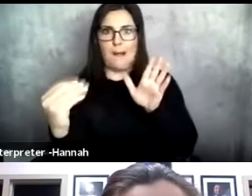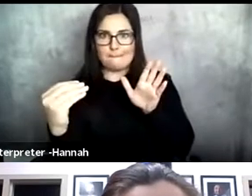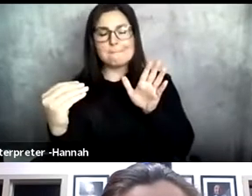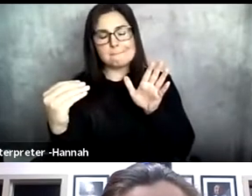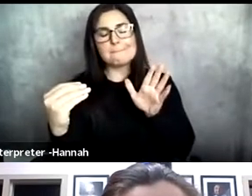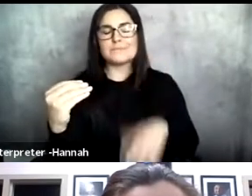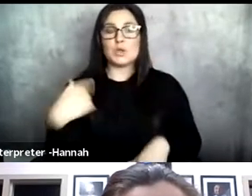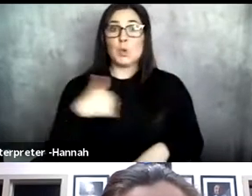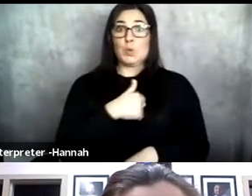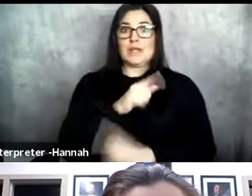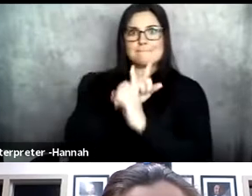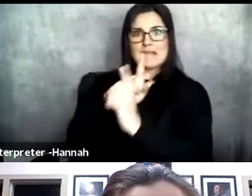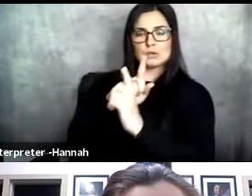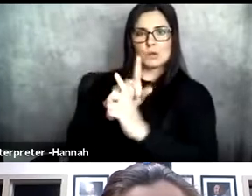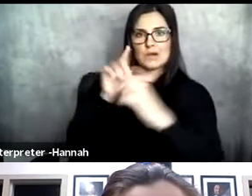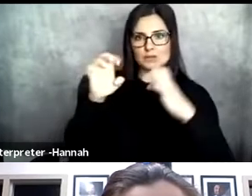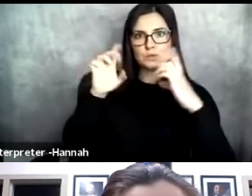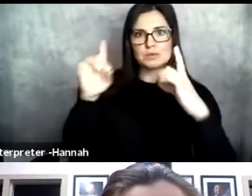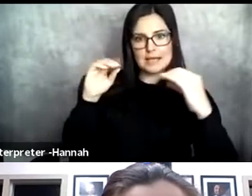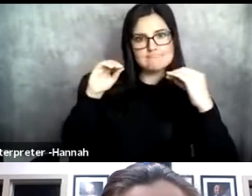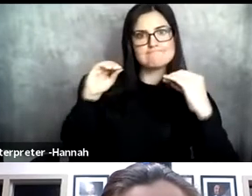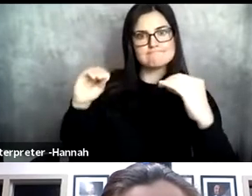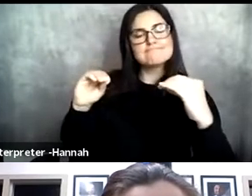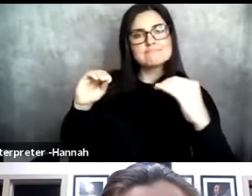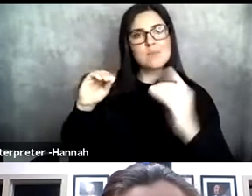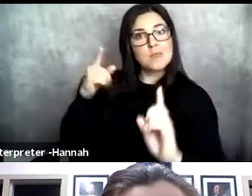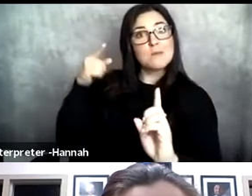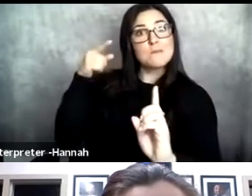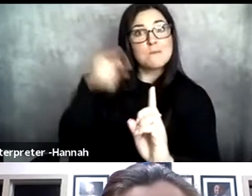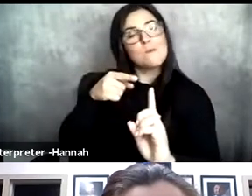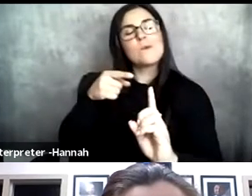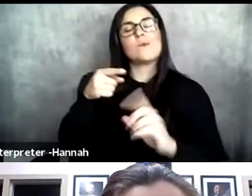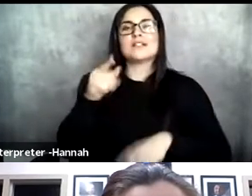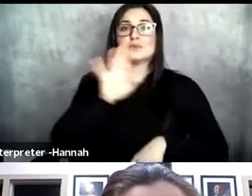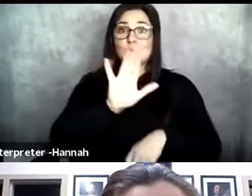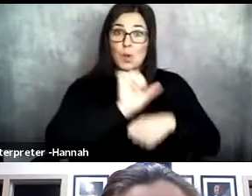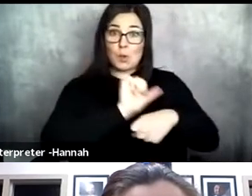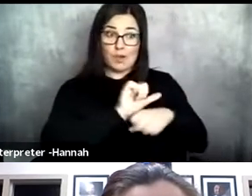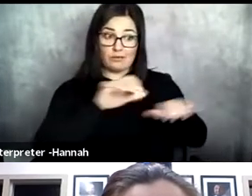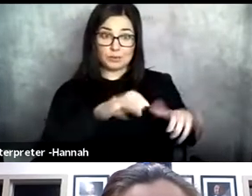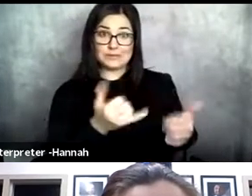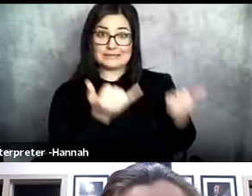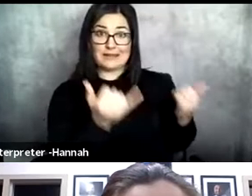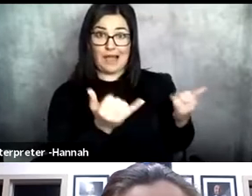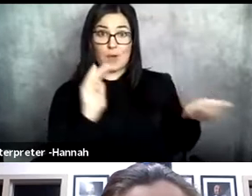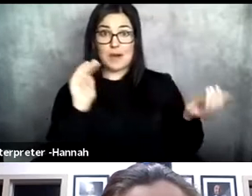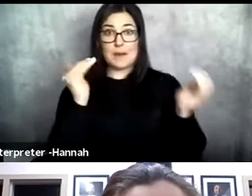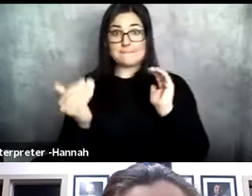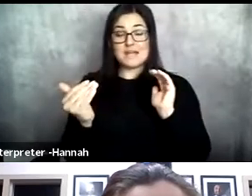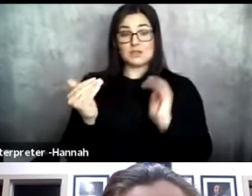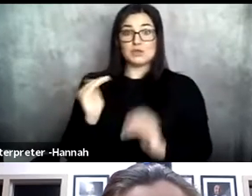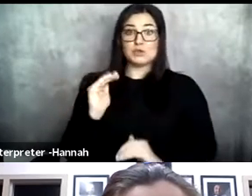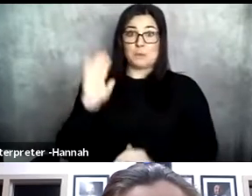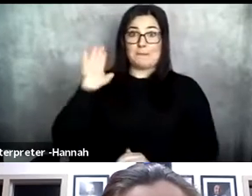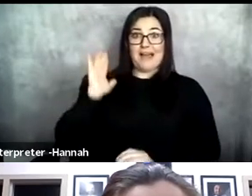as mentors, as educators, I think that it's great that the work that you're doing now compared to what our lives